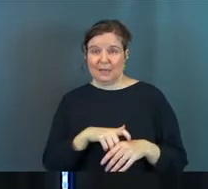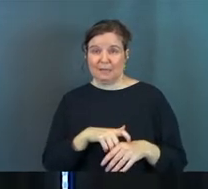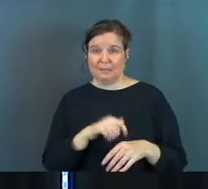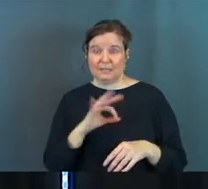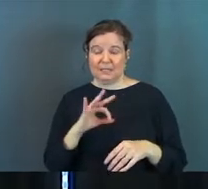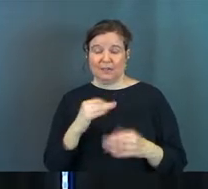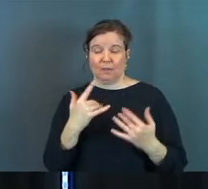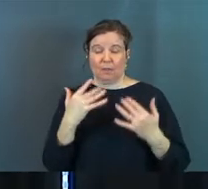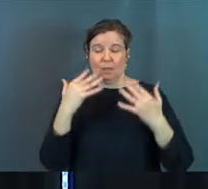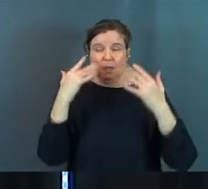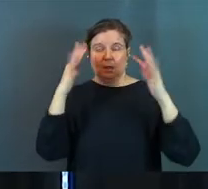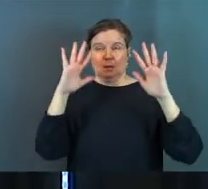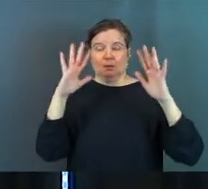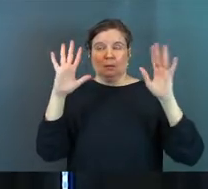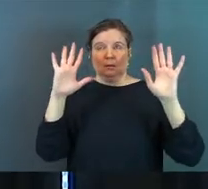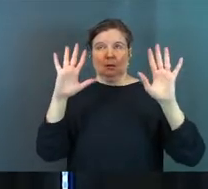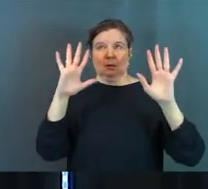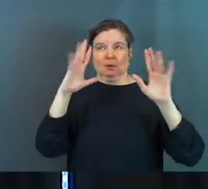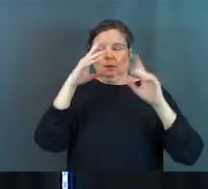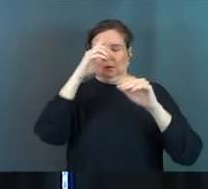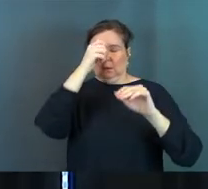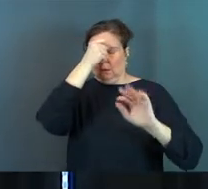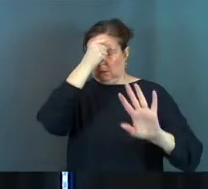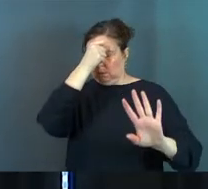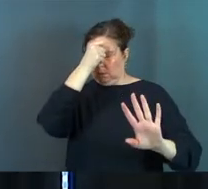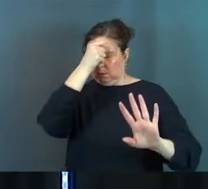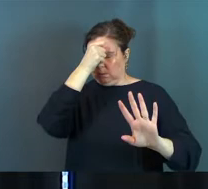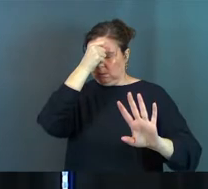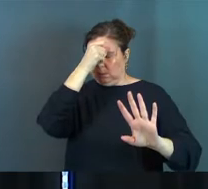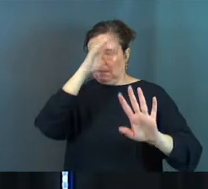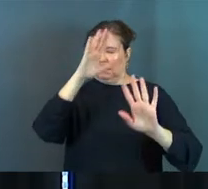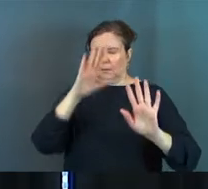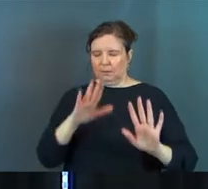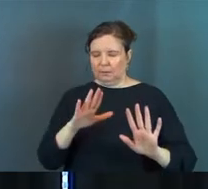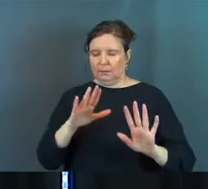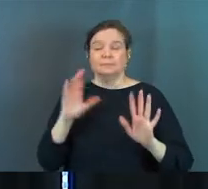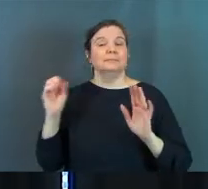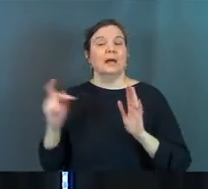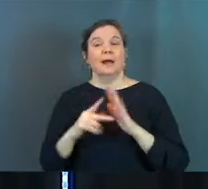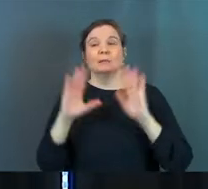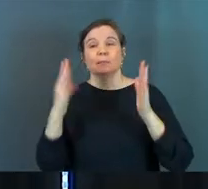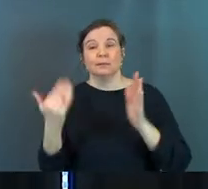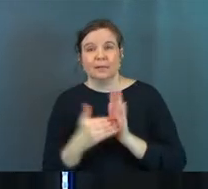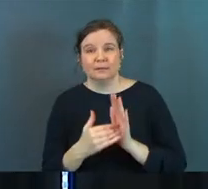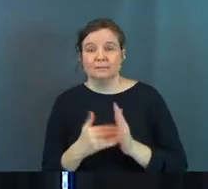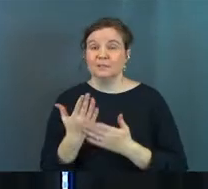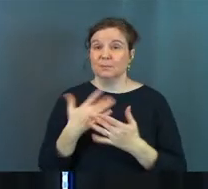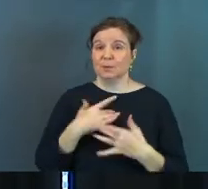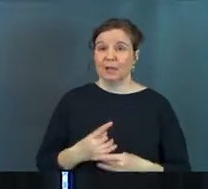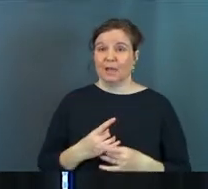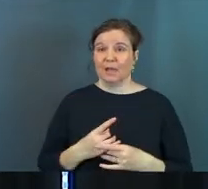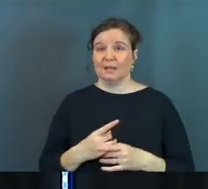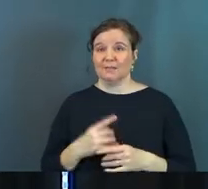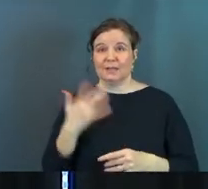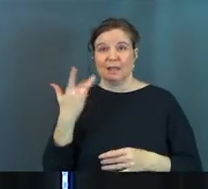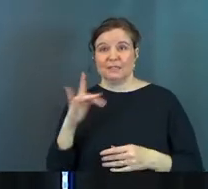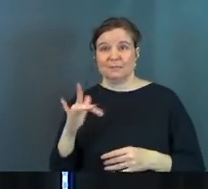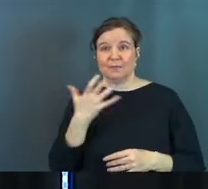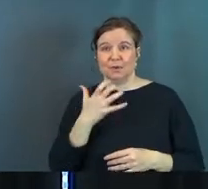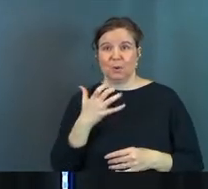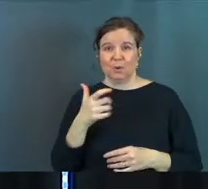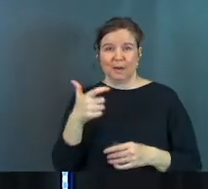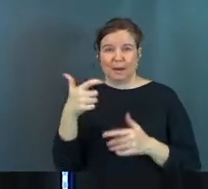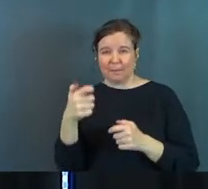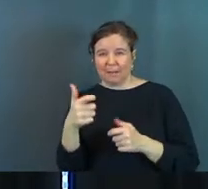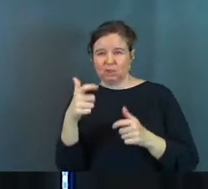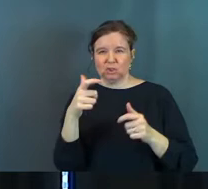if it all just becomes too much. Amen? So take some notes. Maybe come back to some of it later. Some of you guys like to pull out the smartphone and like